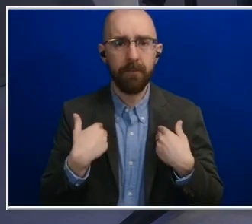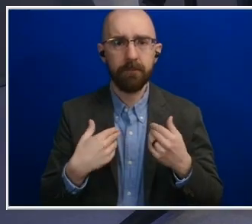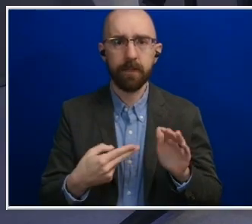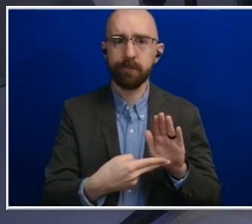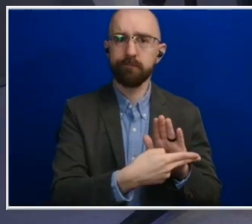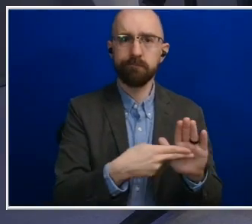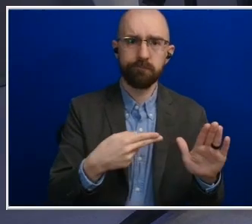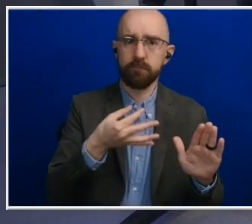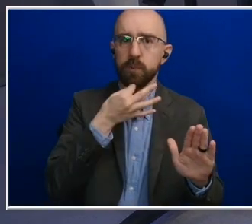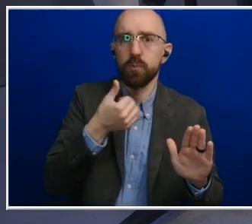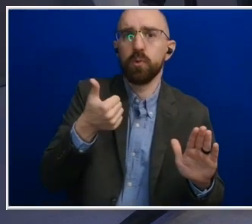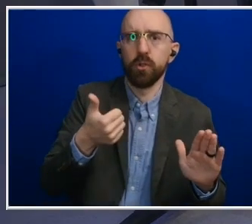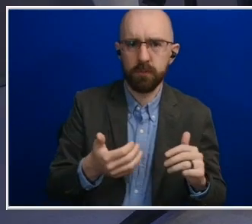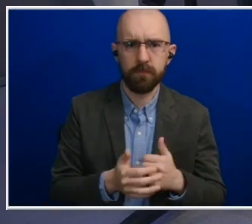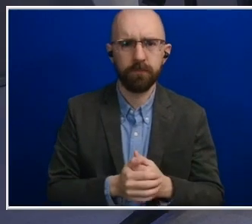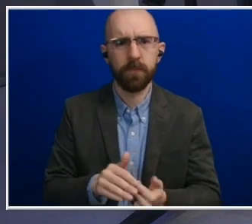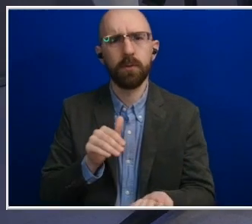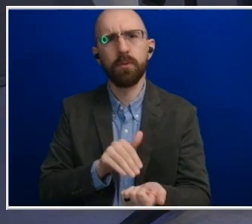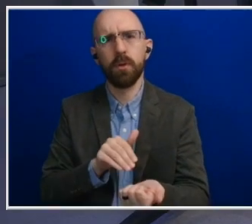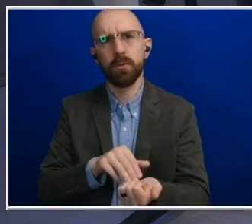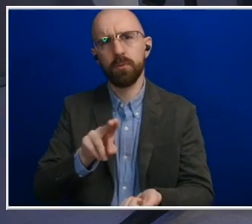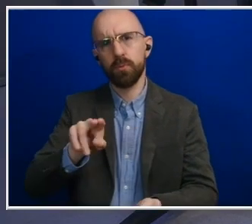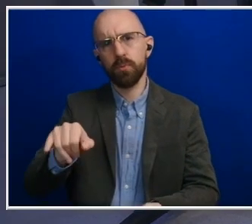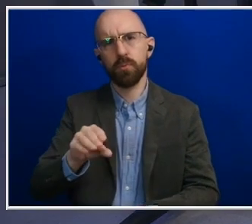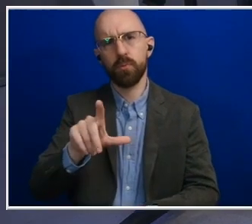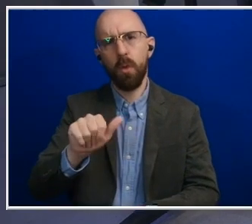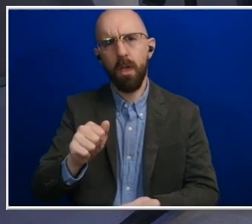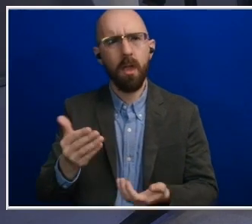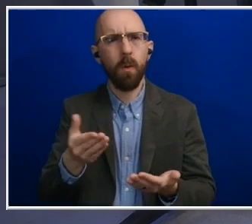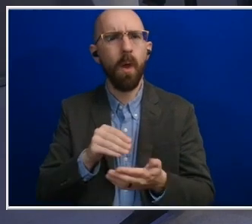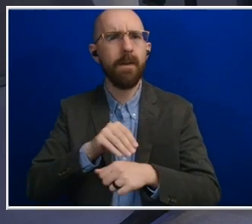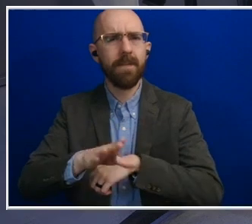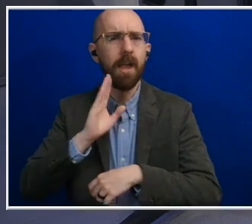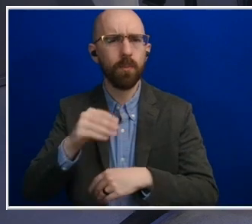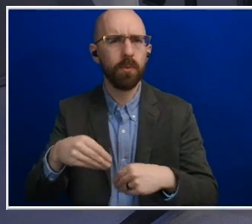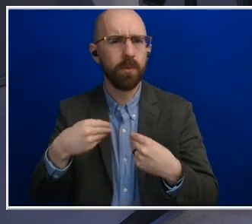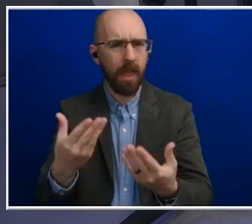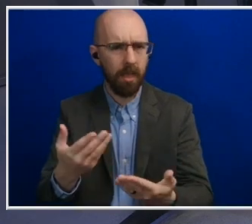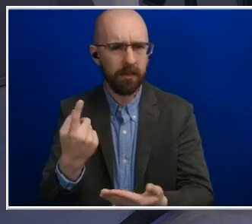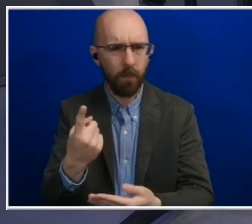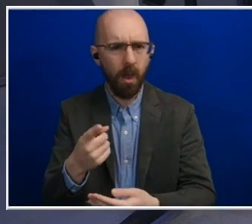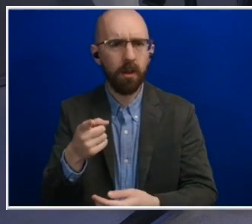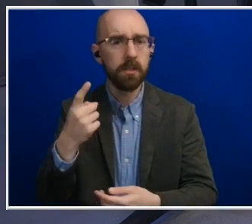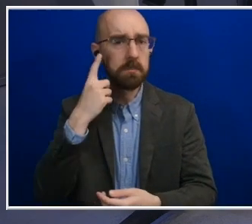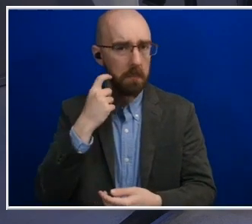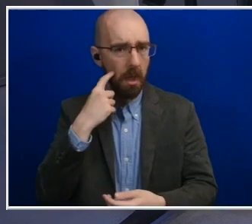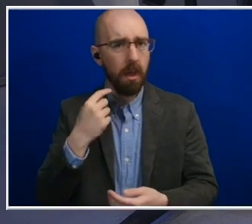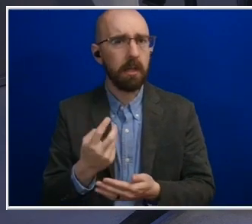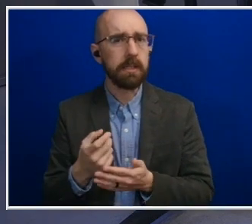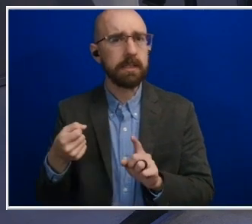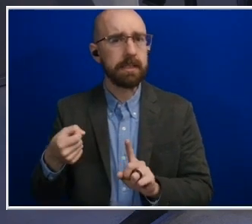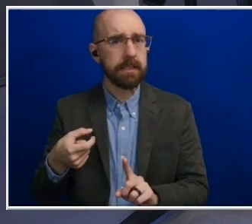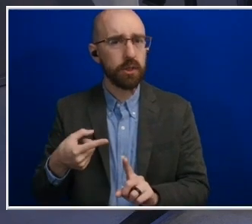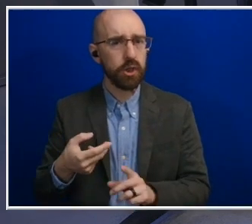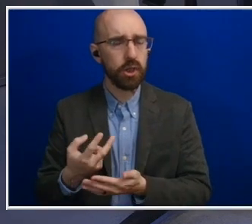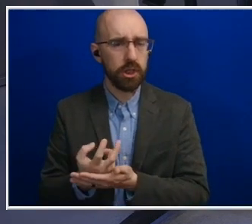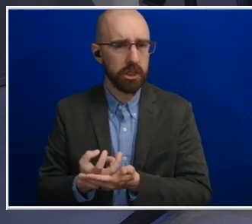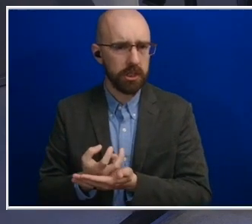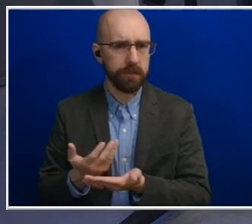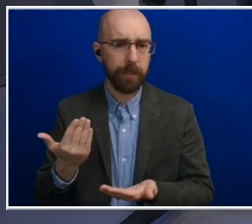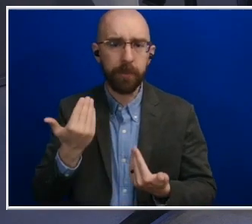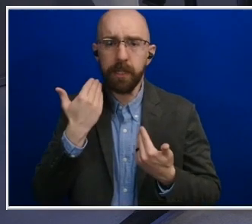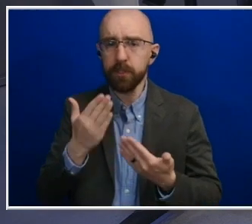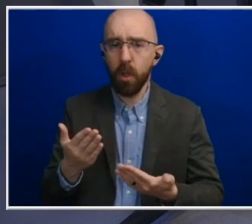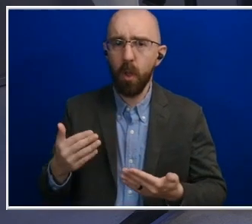Dr. Ujo, what advice would you give to someone who suspects that they're having seizures, maybe doesn't know, hasn't gotten the right